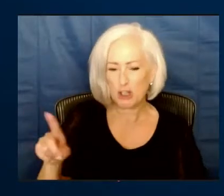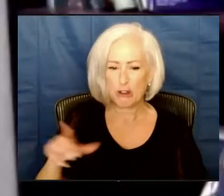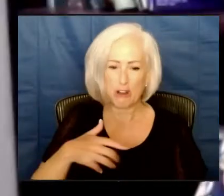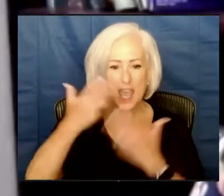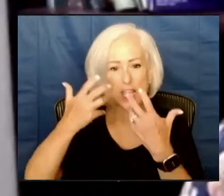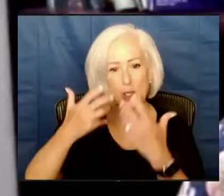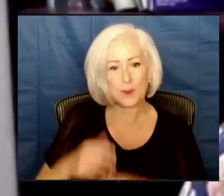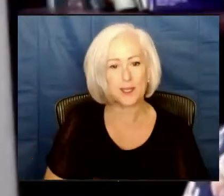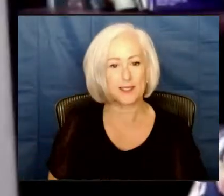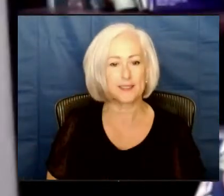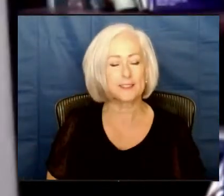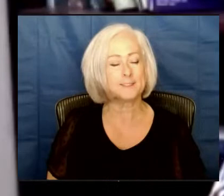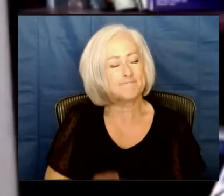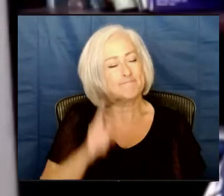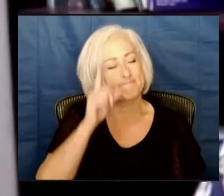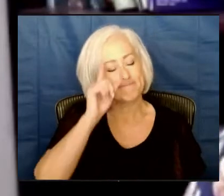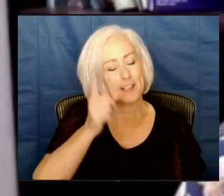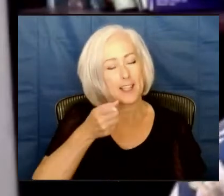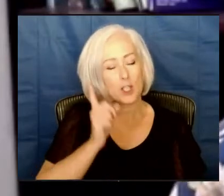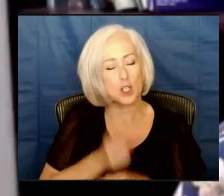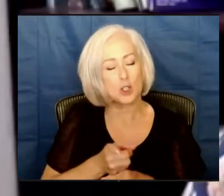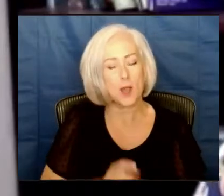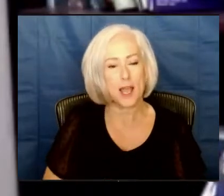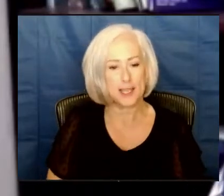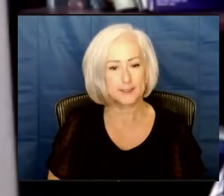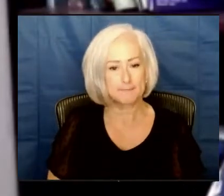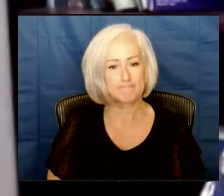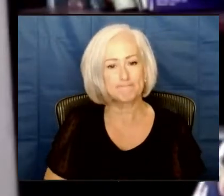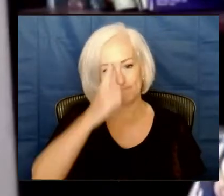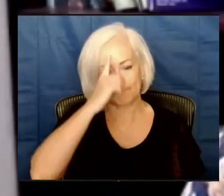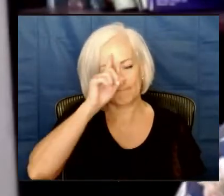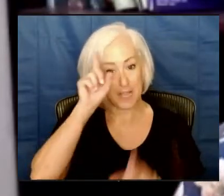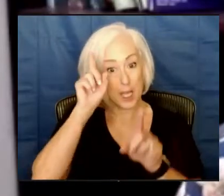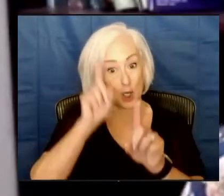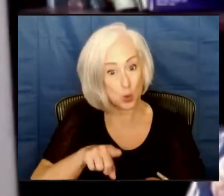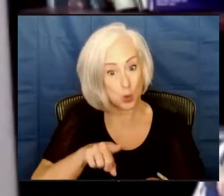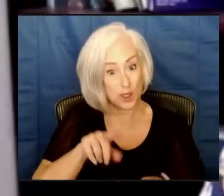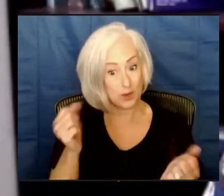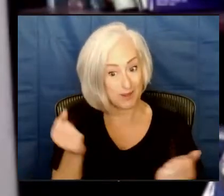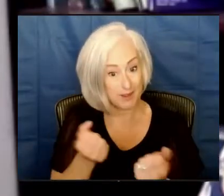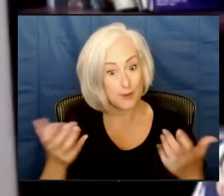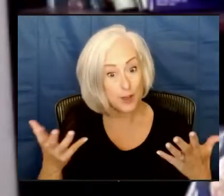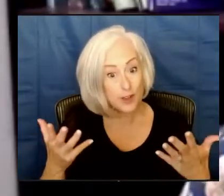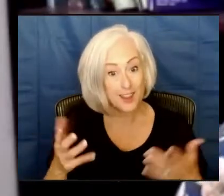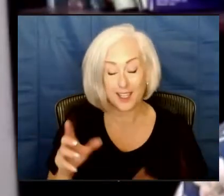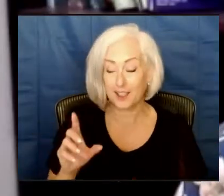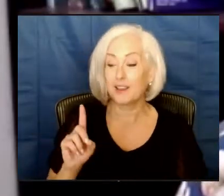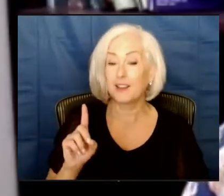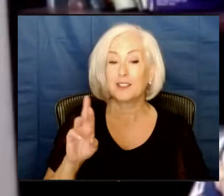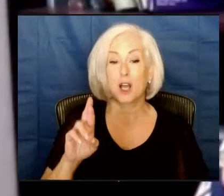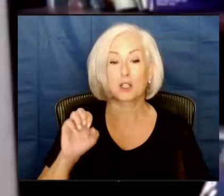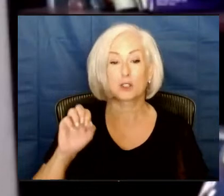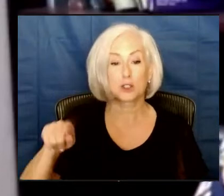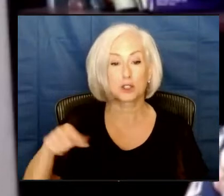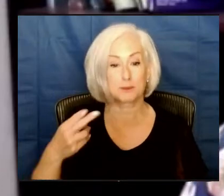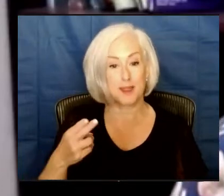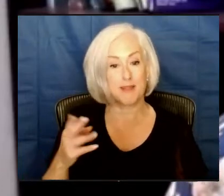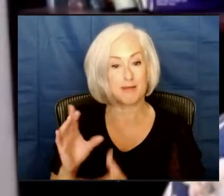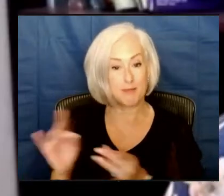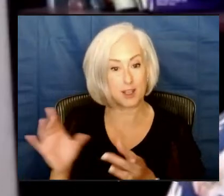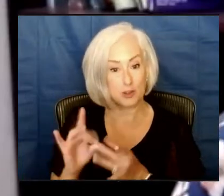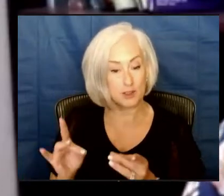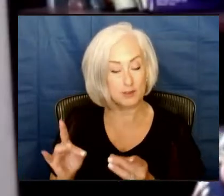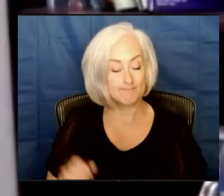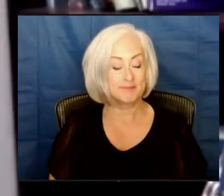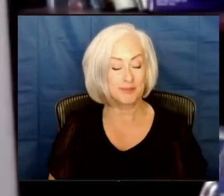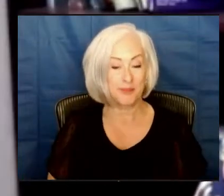Yeah, I think that's right. I agree with everything Dr. Smith said. I think even sometimes